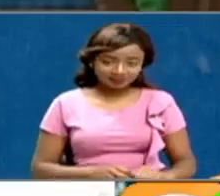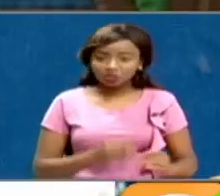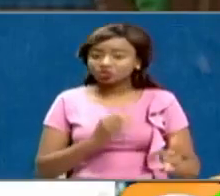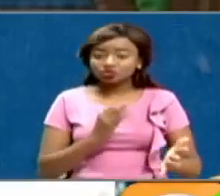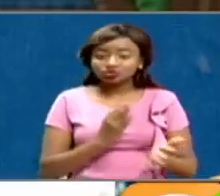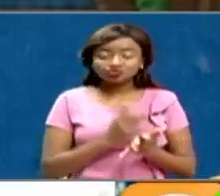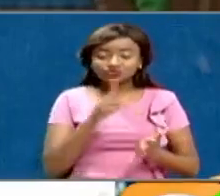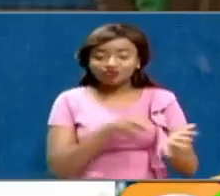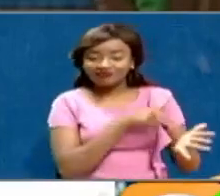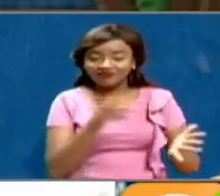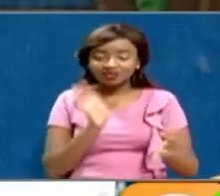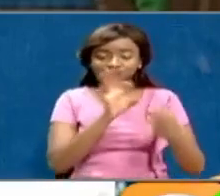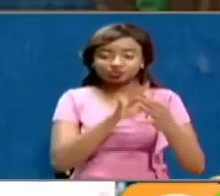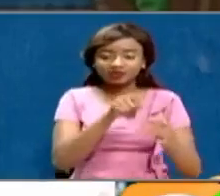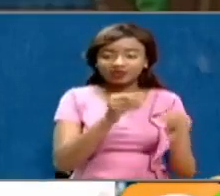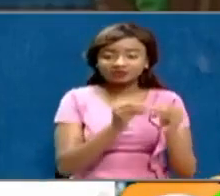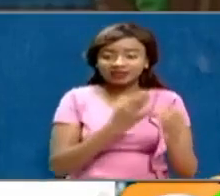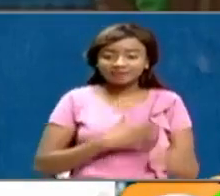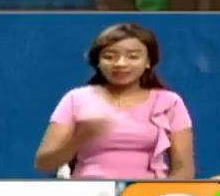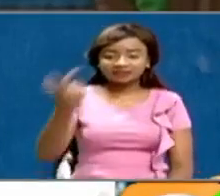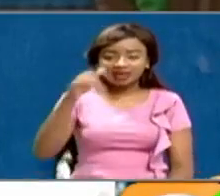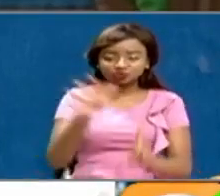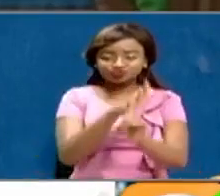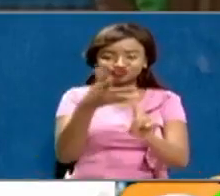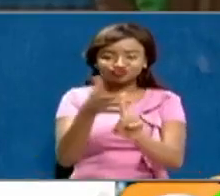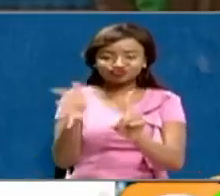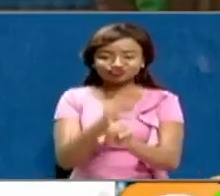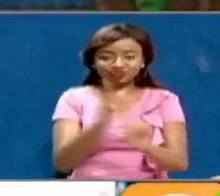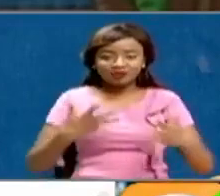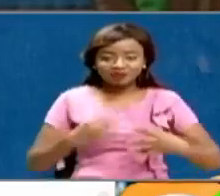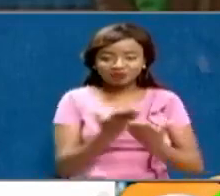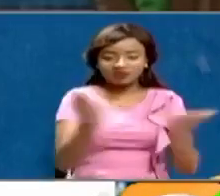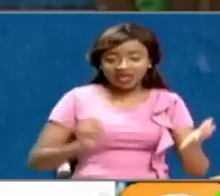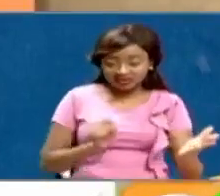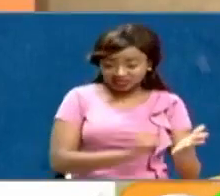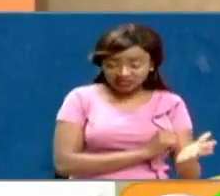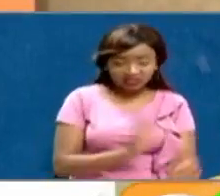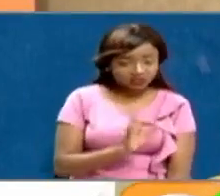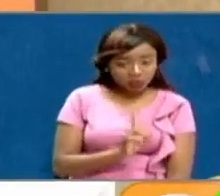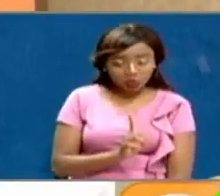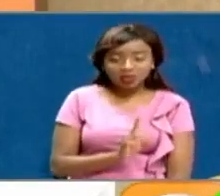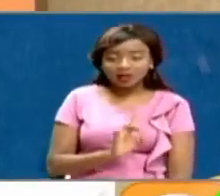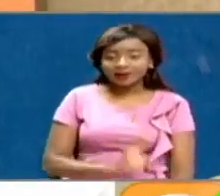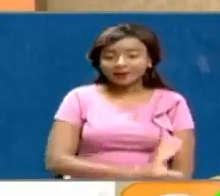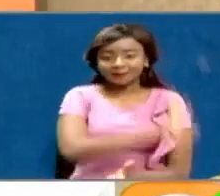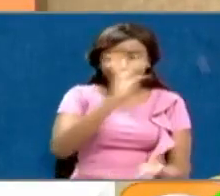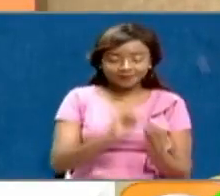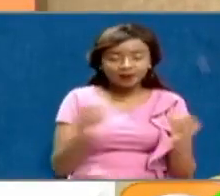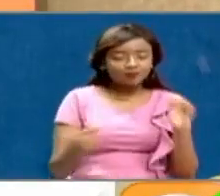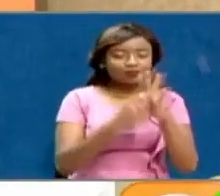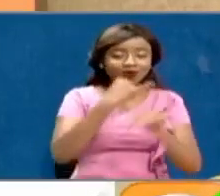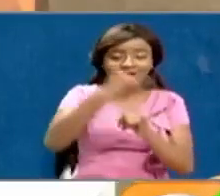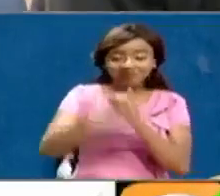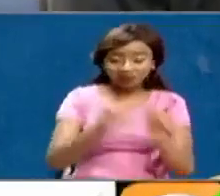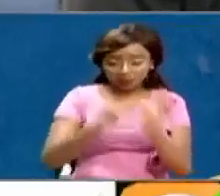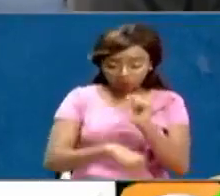So therefore, do not come to mislead the house. Do not come to mislead the house. Yote tisa, 10 ni